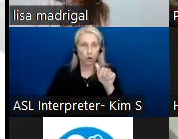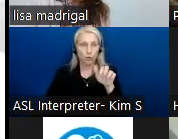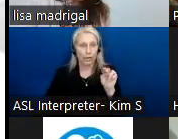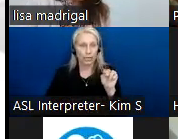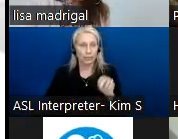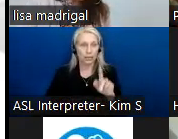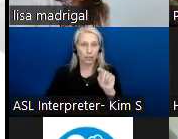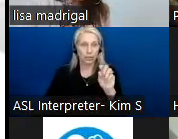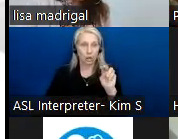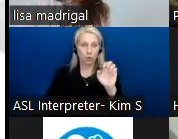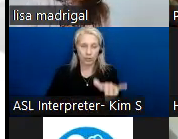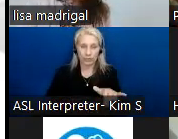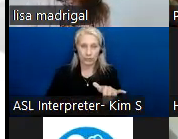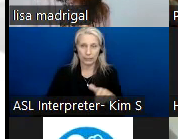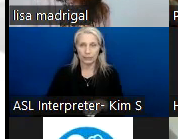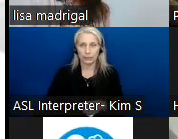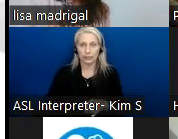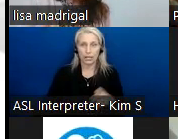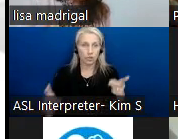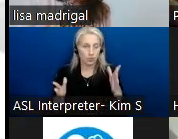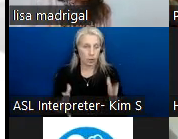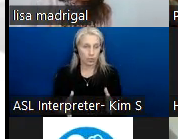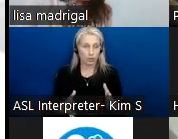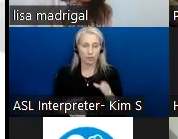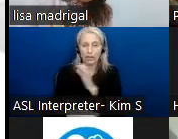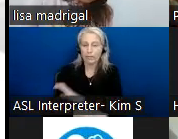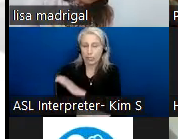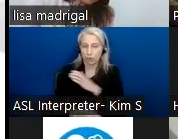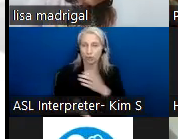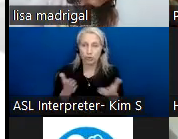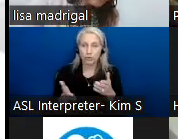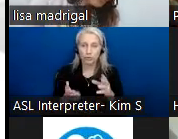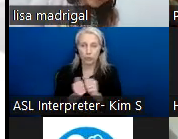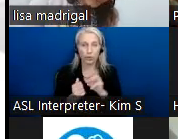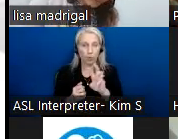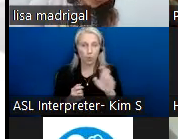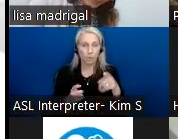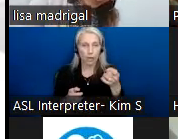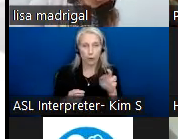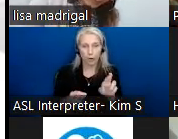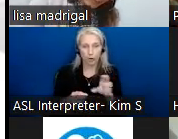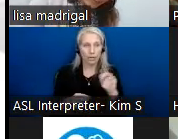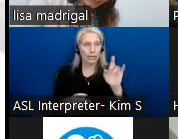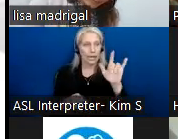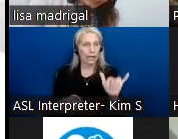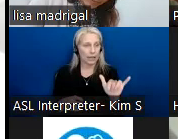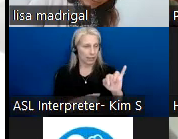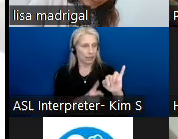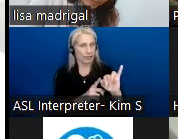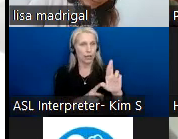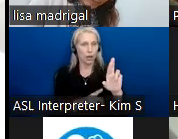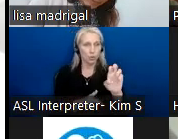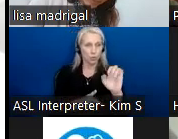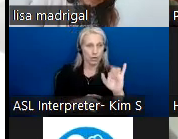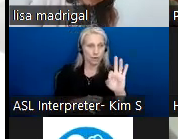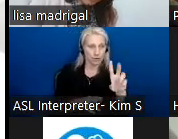Toney, the Director of Clinical Services with WellPower, and Kelly Reedford, our Program Manager of